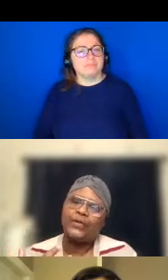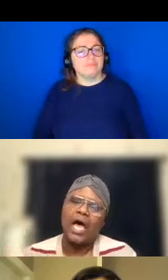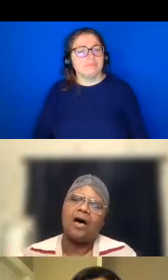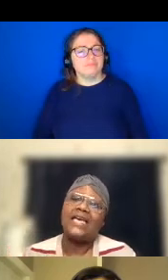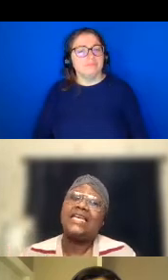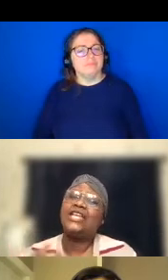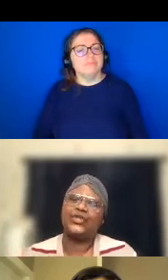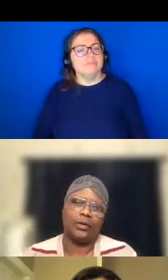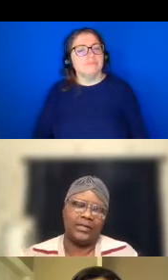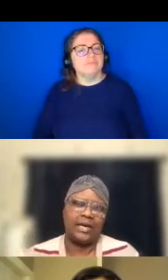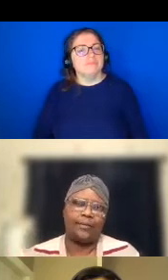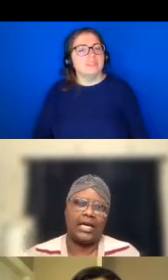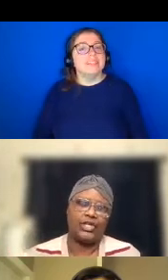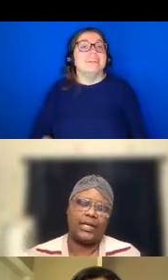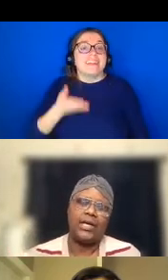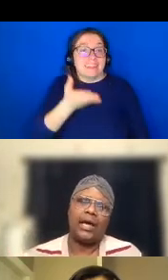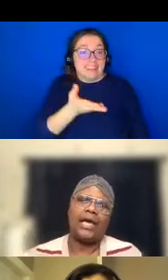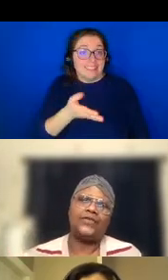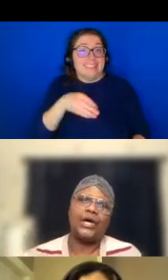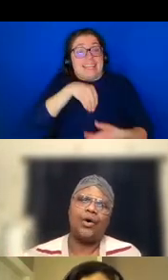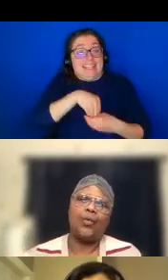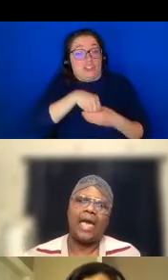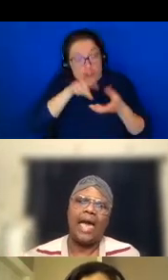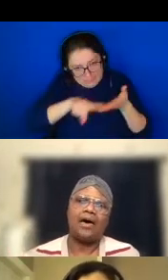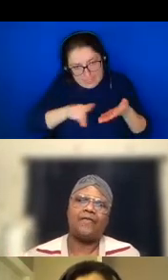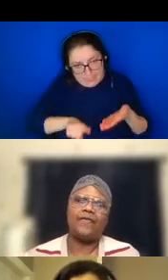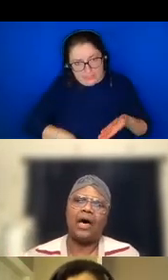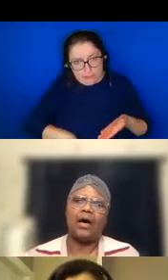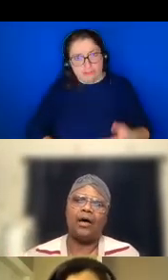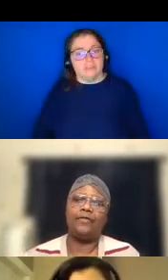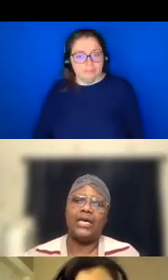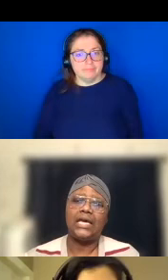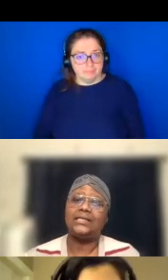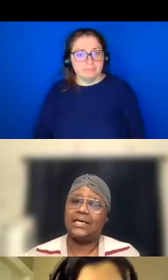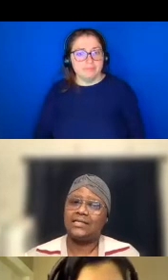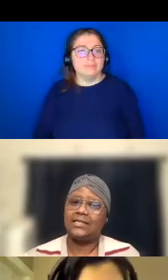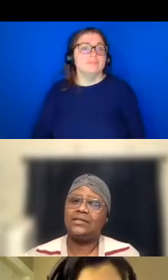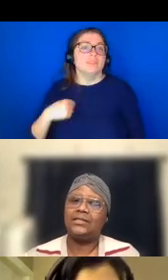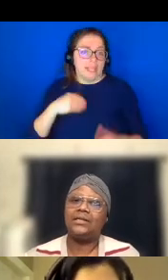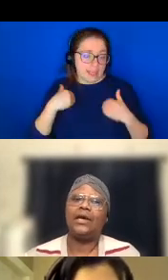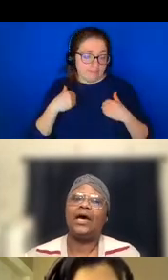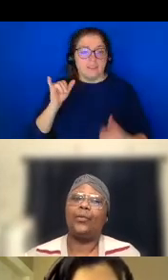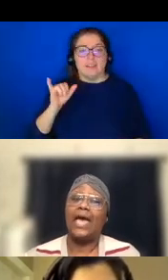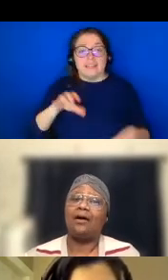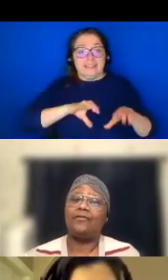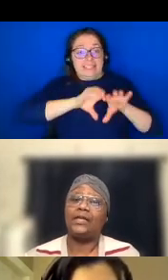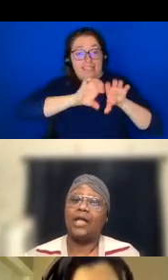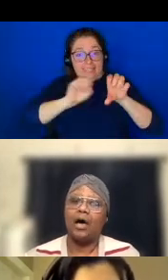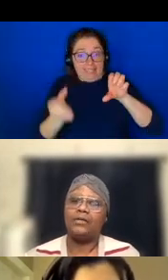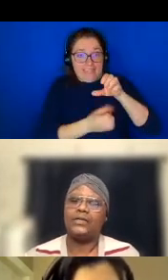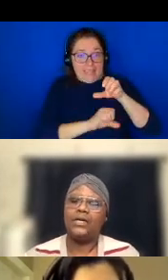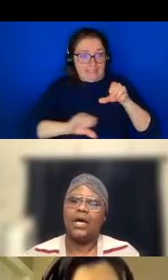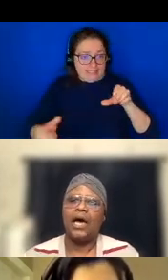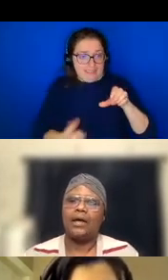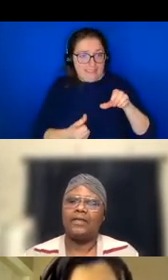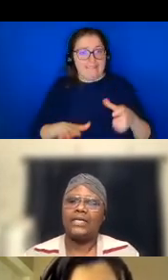examples of an internal examination. And so we have the intestines, we have the